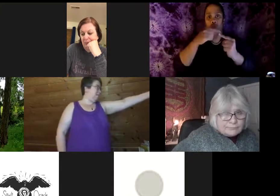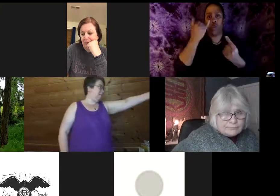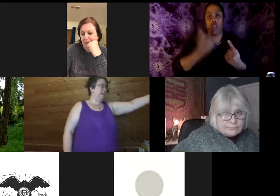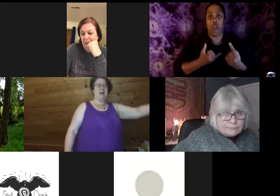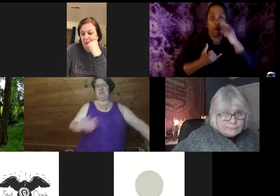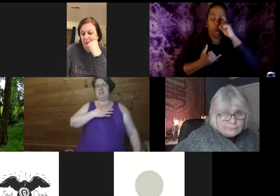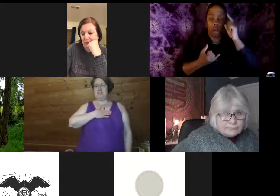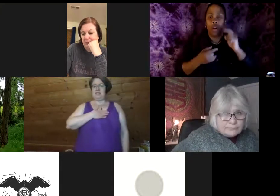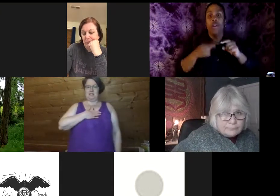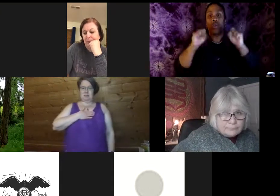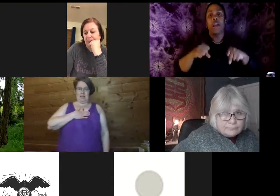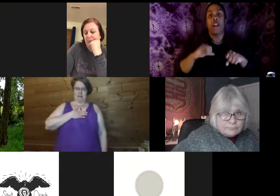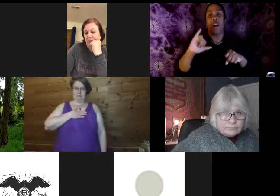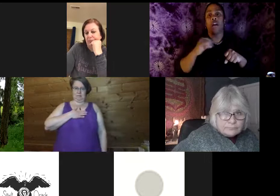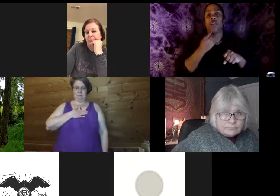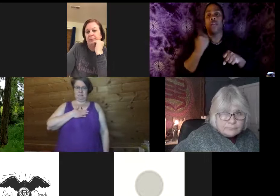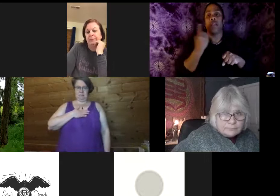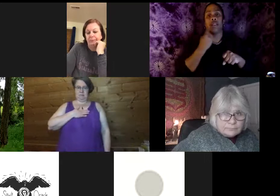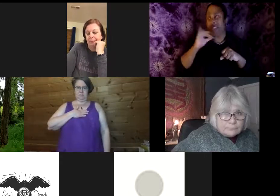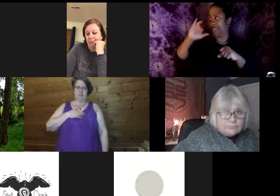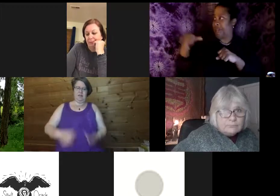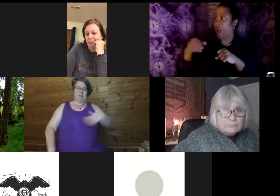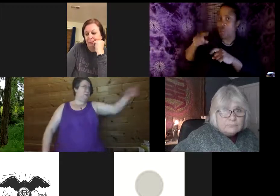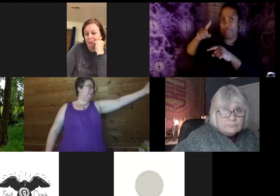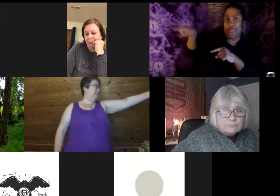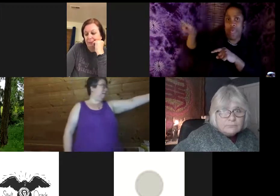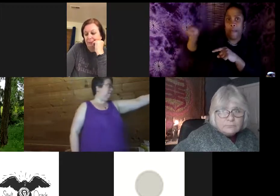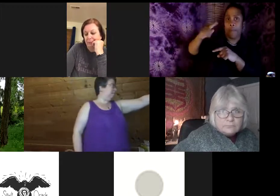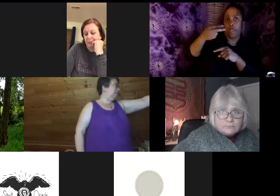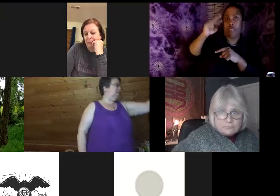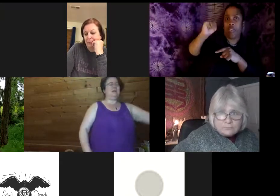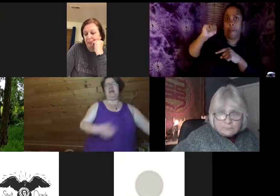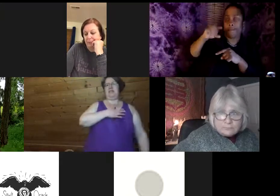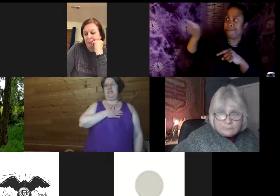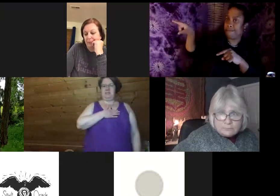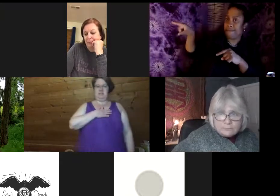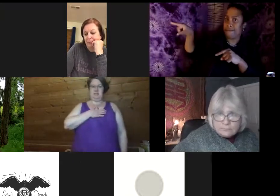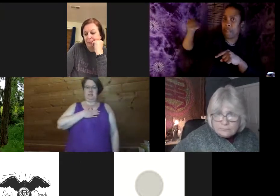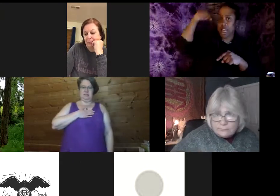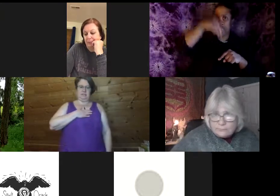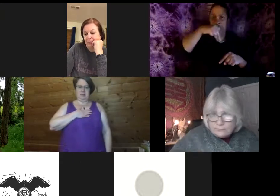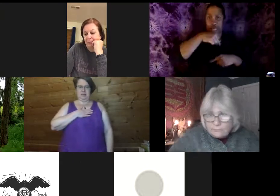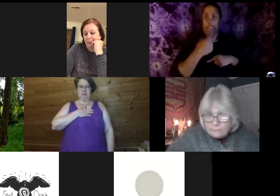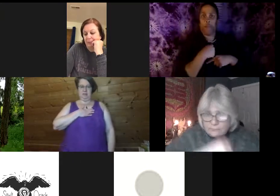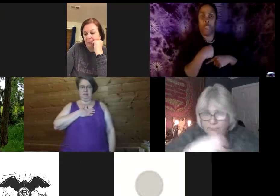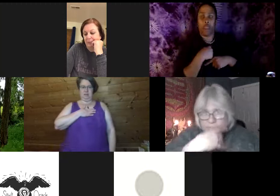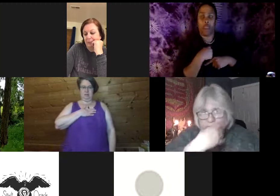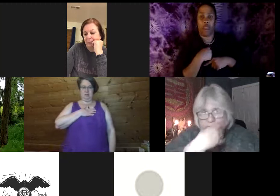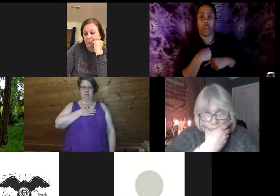them, and this is me. That was them, and this is